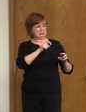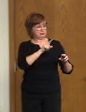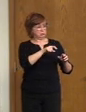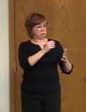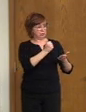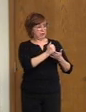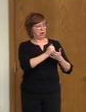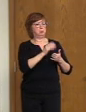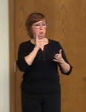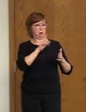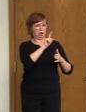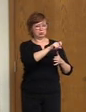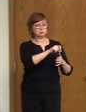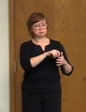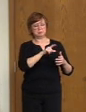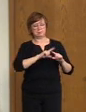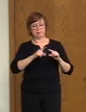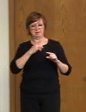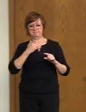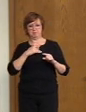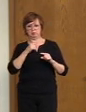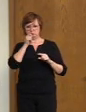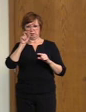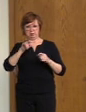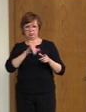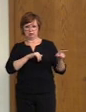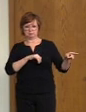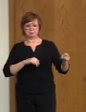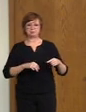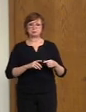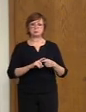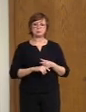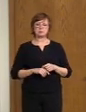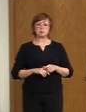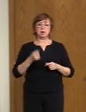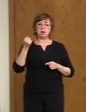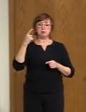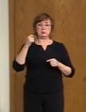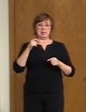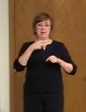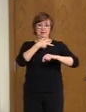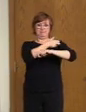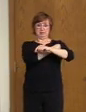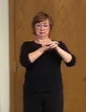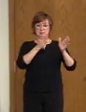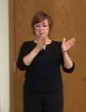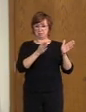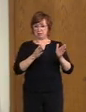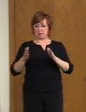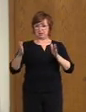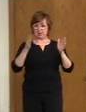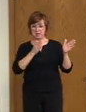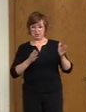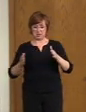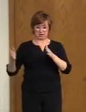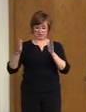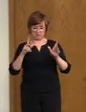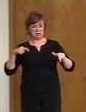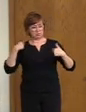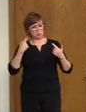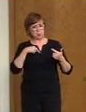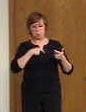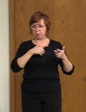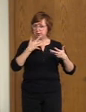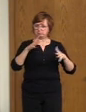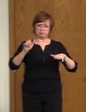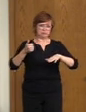So lots of internal planning and preparedness has been going on with respect to the vaccine plan, and I just wanted to highlight that there is a vaccine steering committee